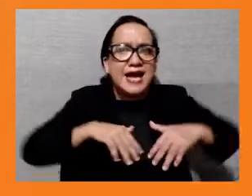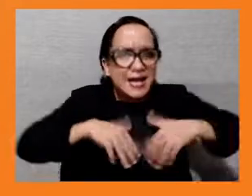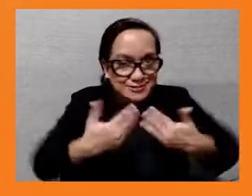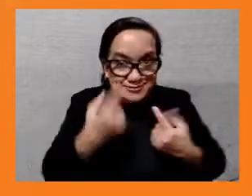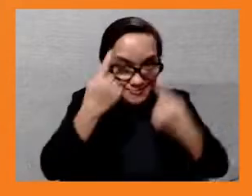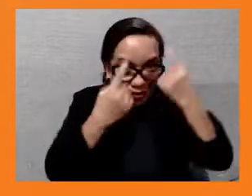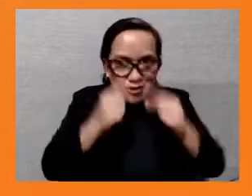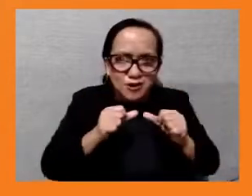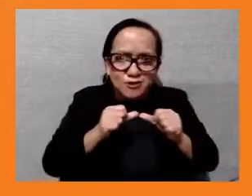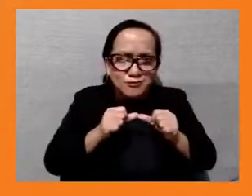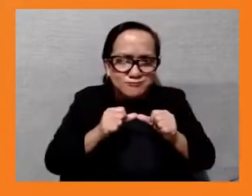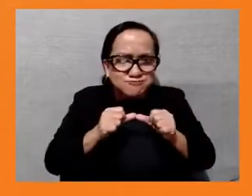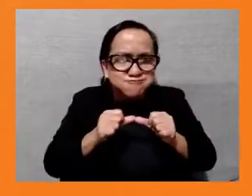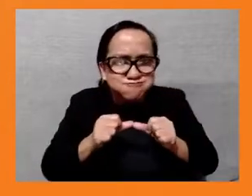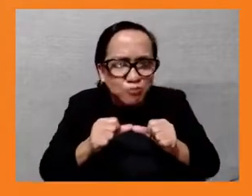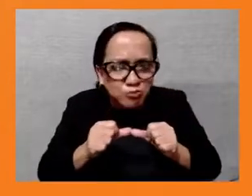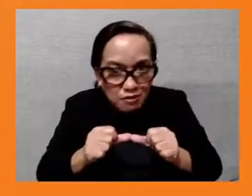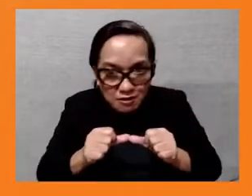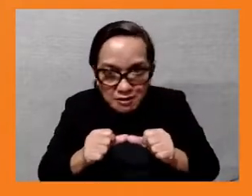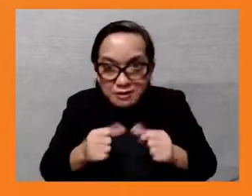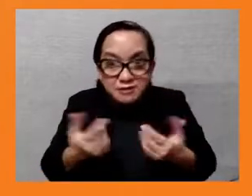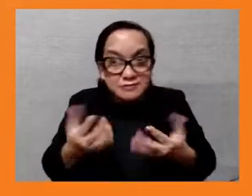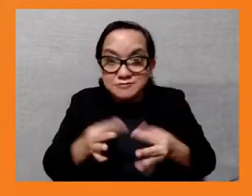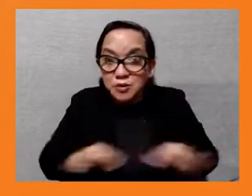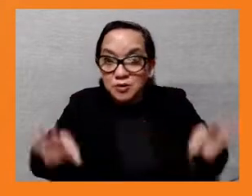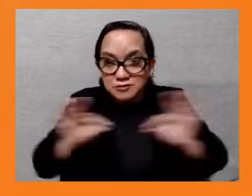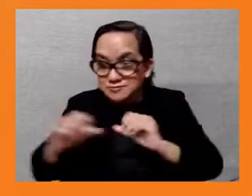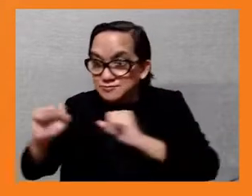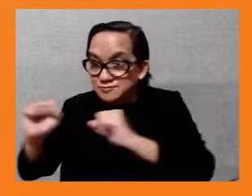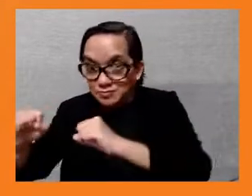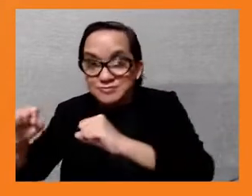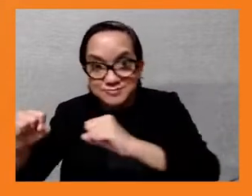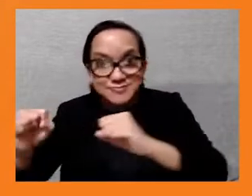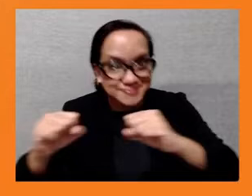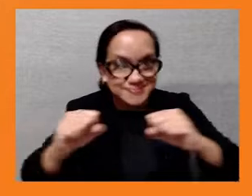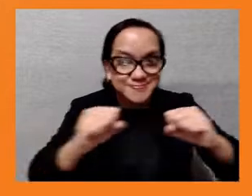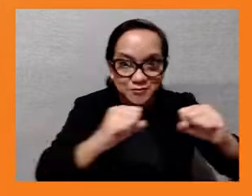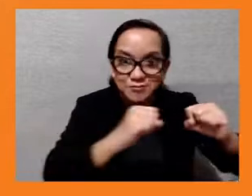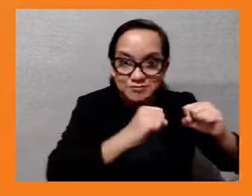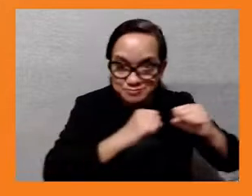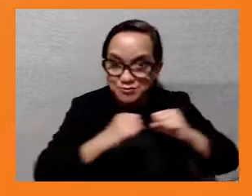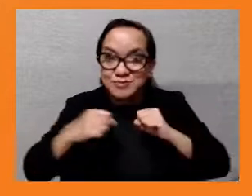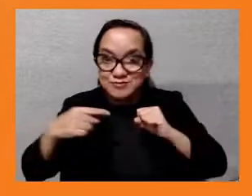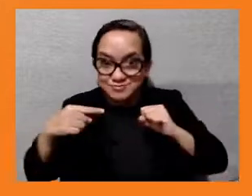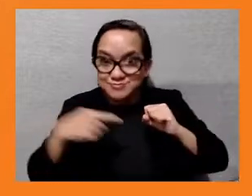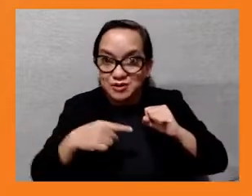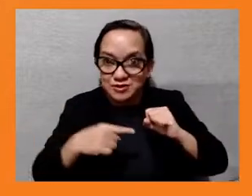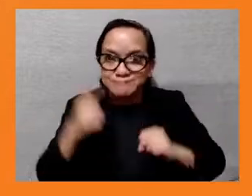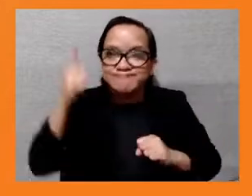So obviously, there's a lot more that needs to be said into that. Ryan, let me get in two additional points.